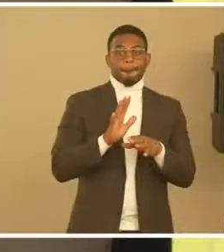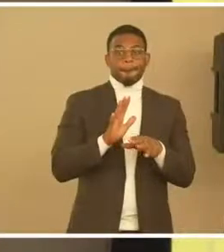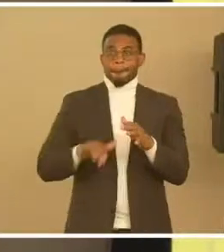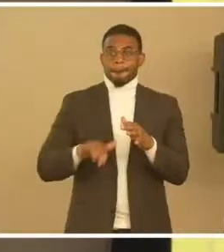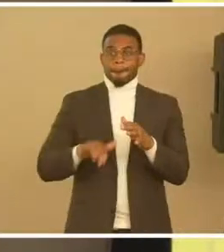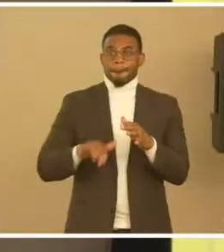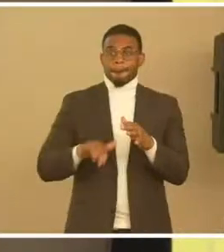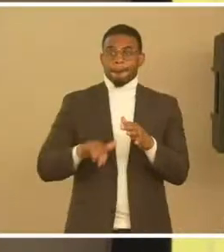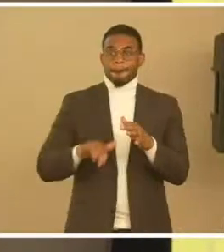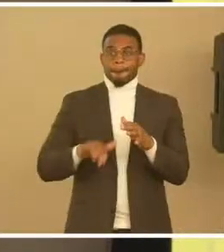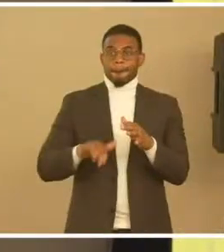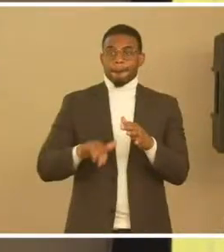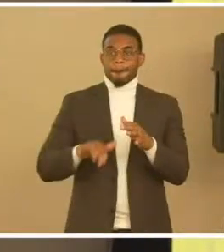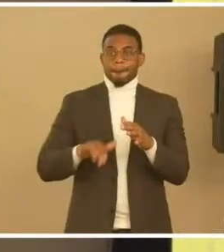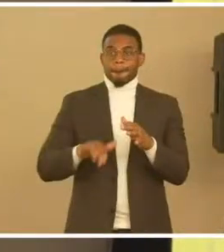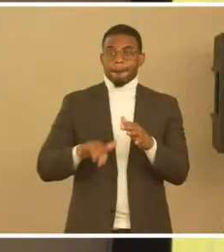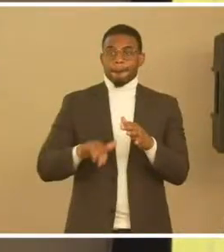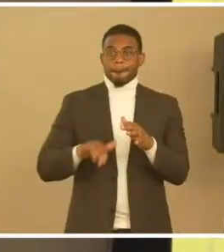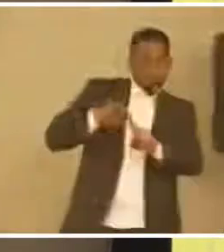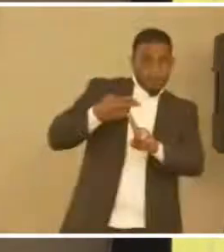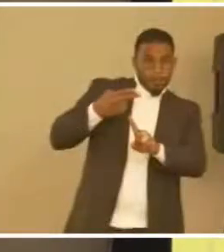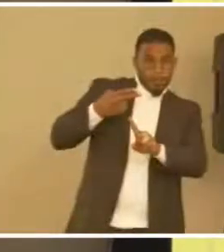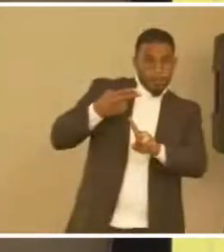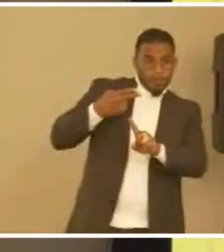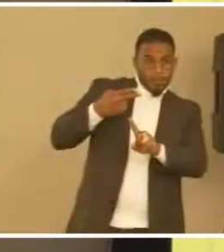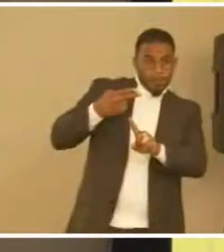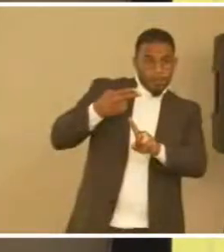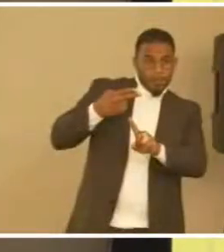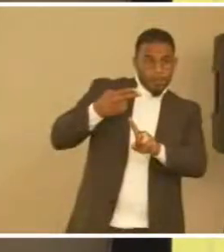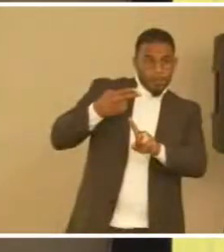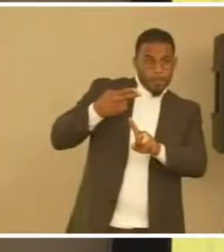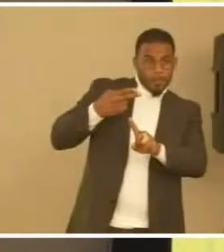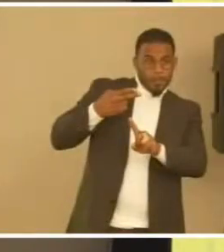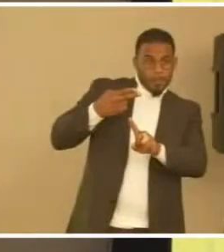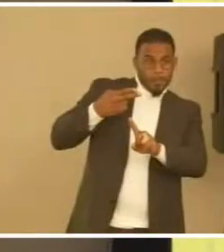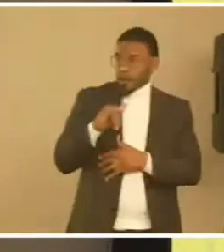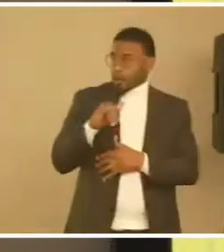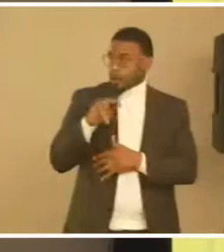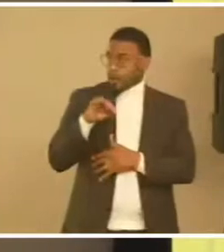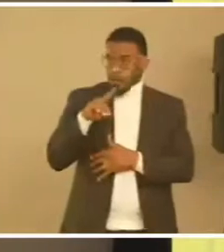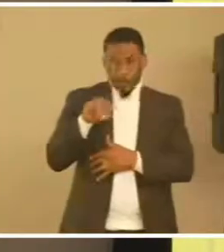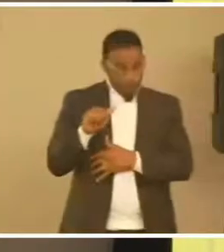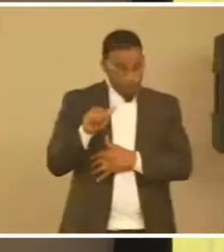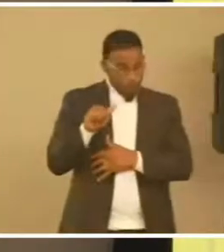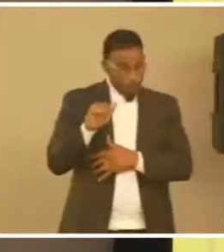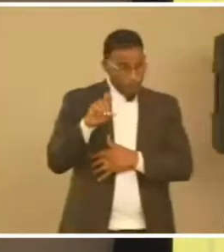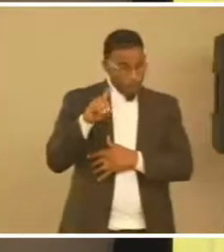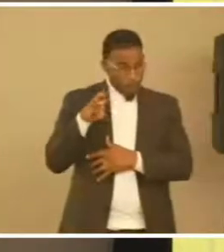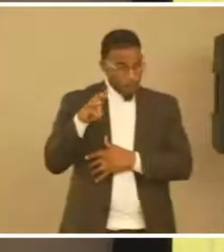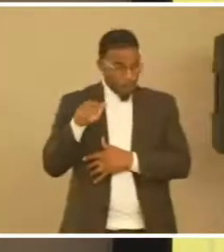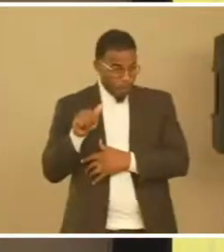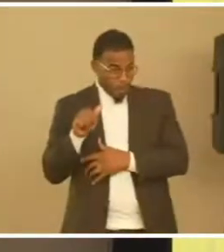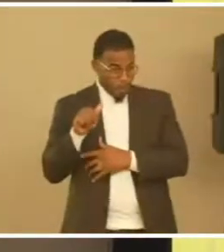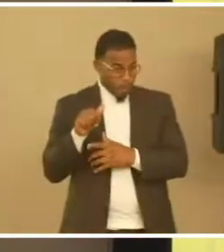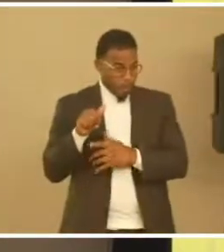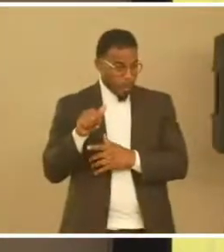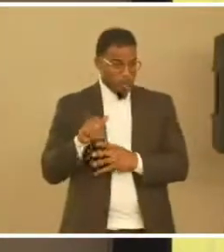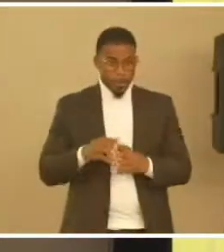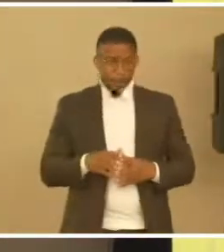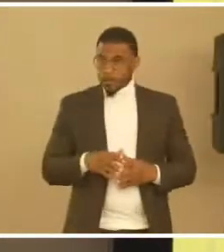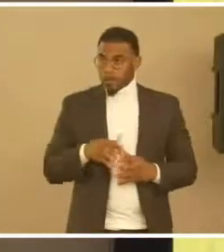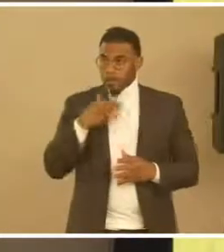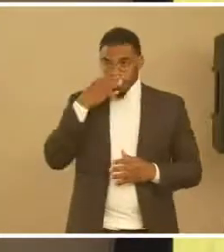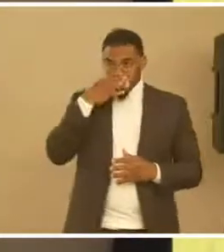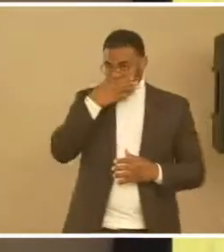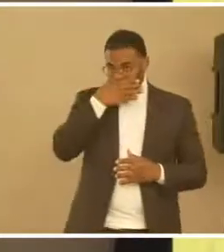up this year goes to Healing in Color by Nana Adwa Frimpong.